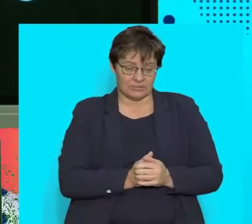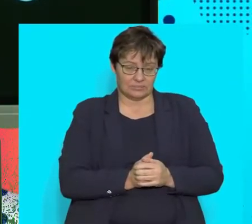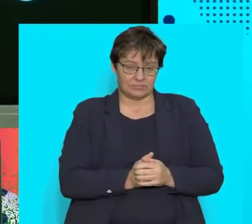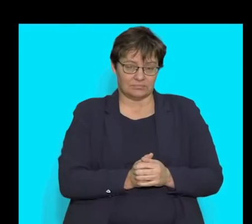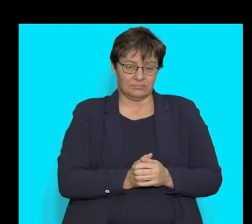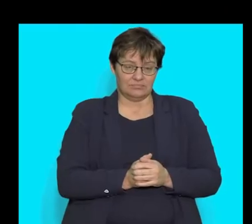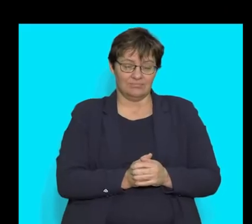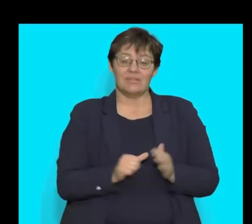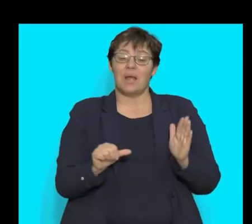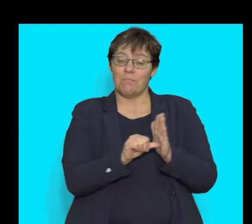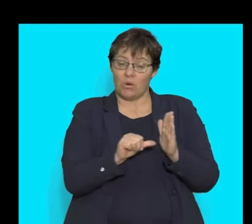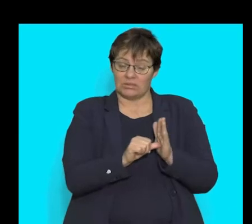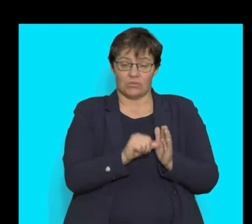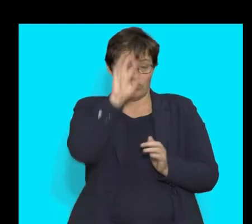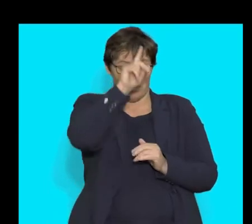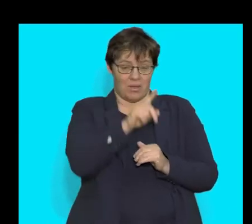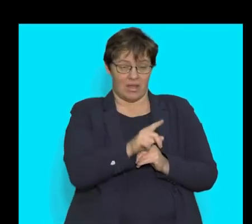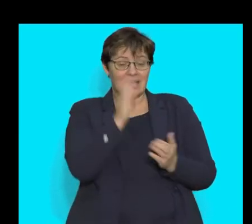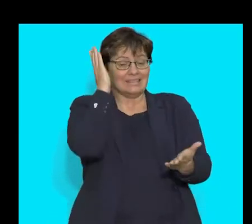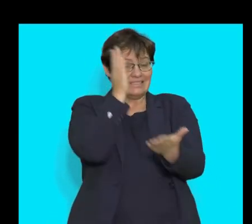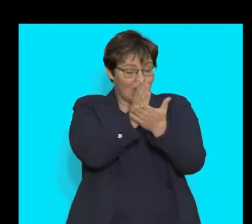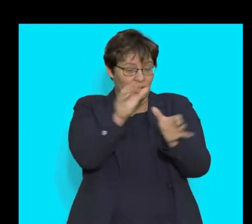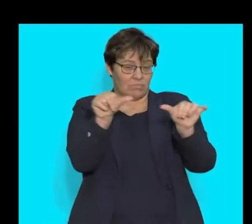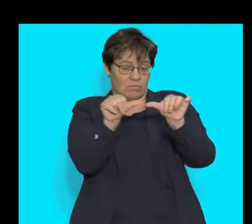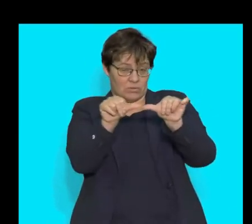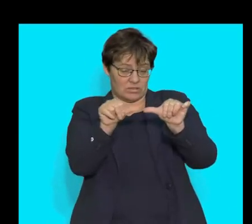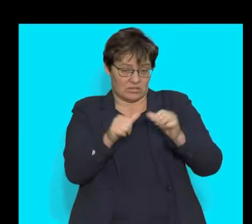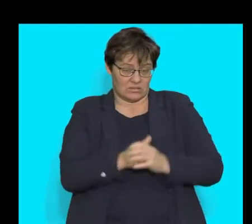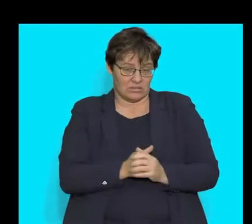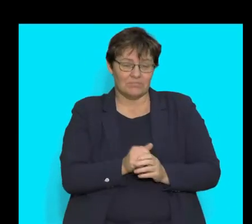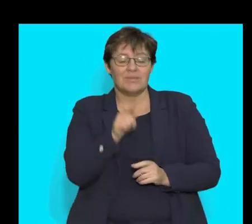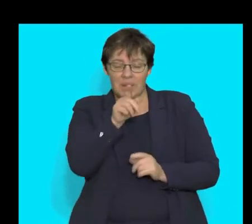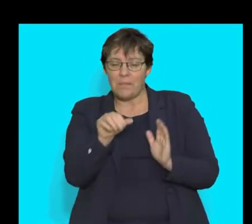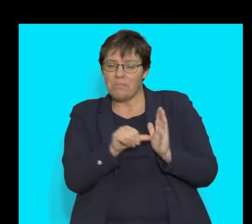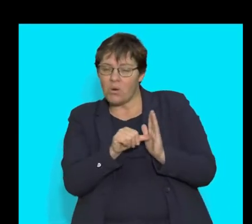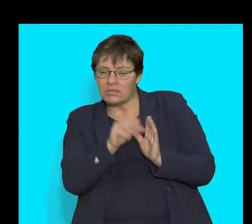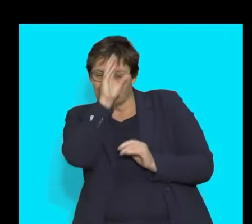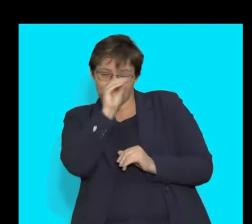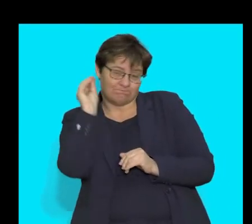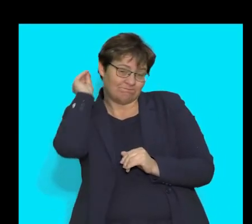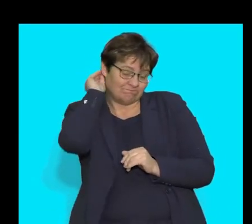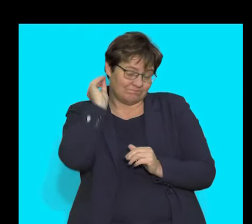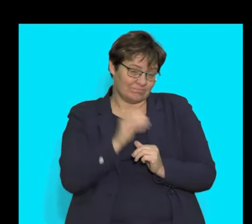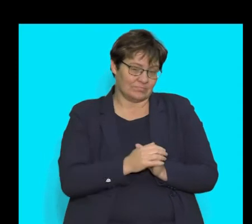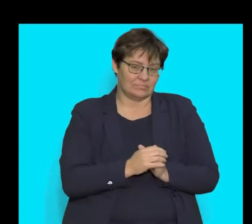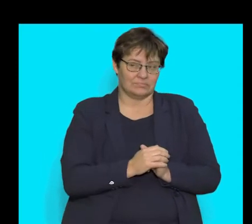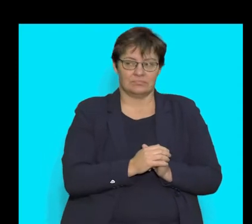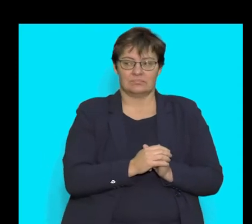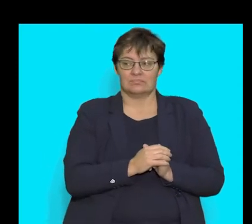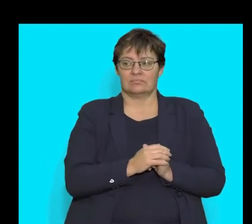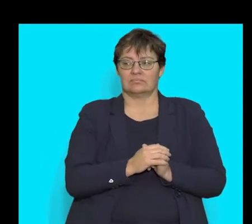So that's an important word to remember, and it's an important feature to take note of,